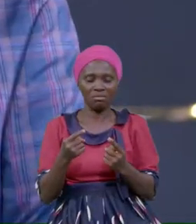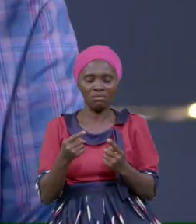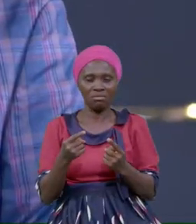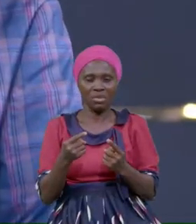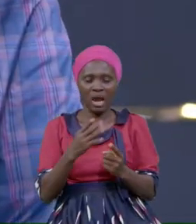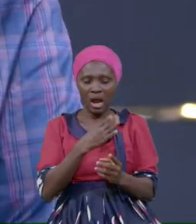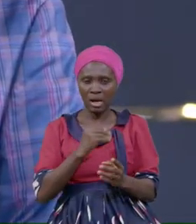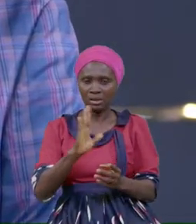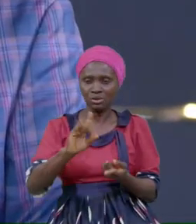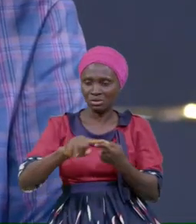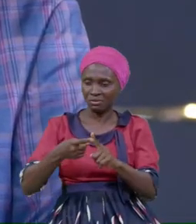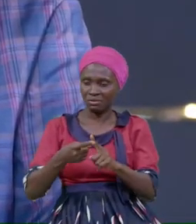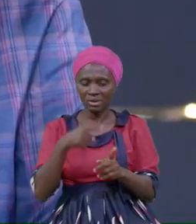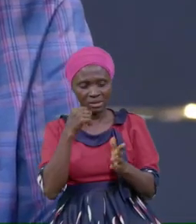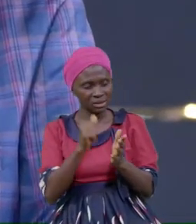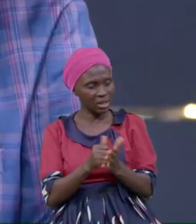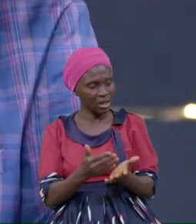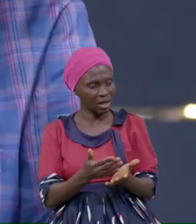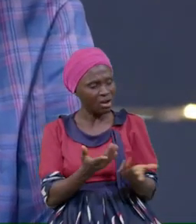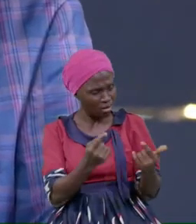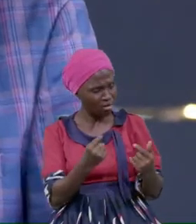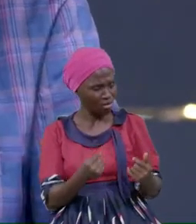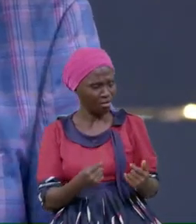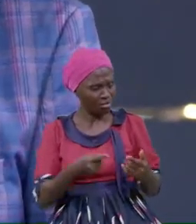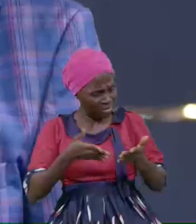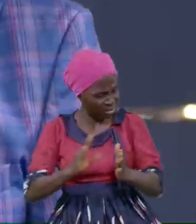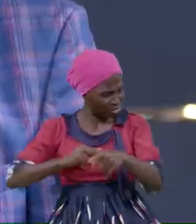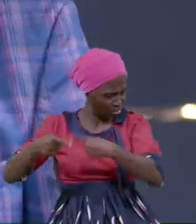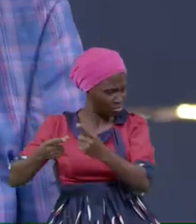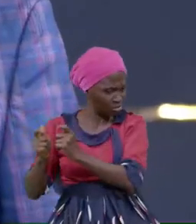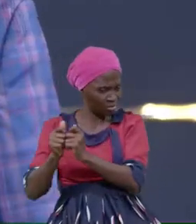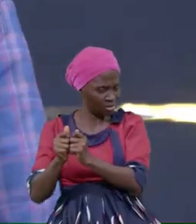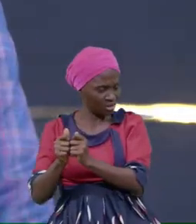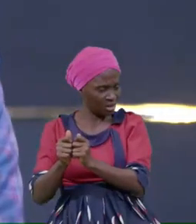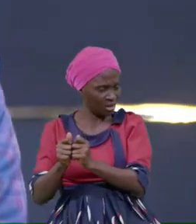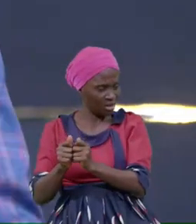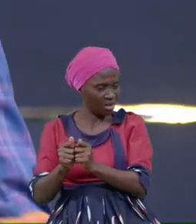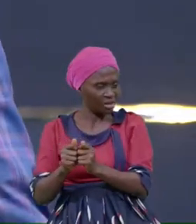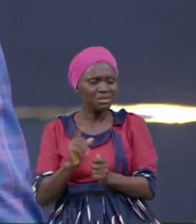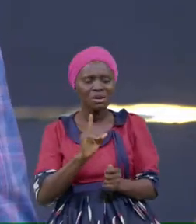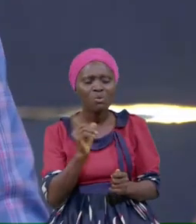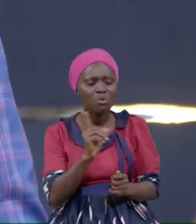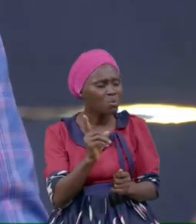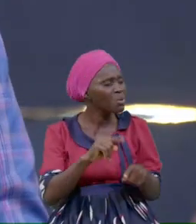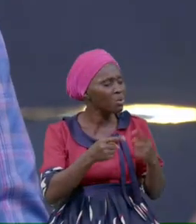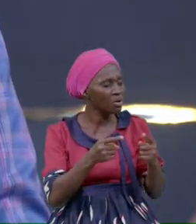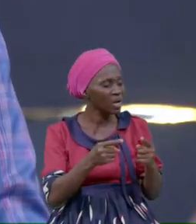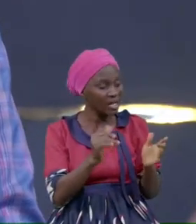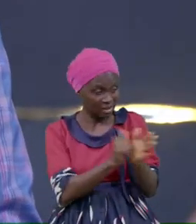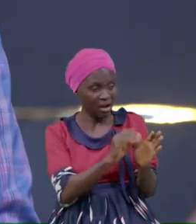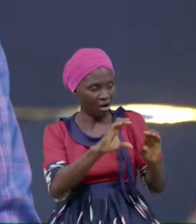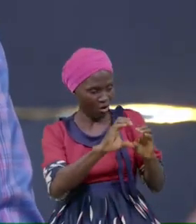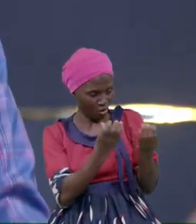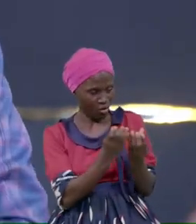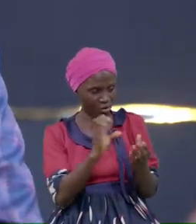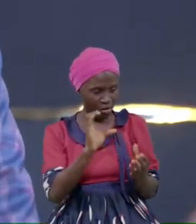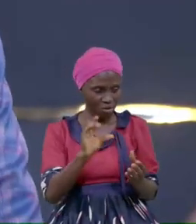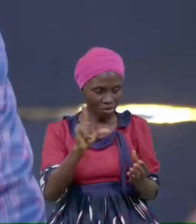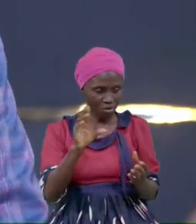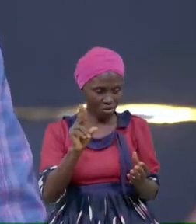come on, we're going tonight. You say, where? To that same place where I've been going. Oh, something happened to me. What happened to